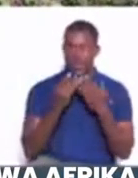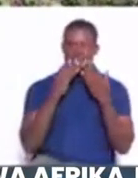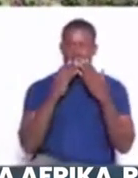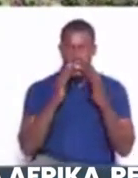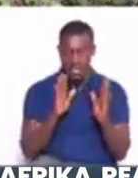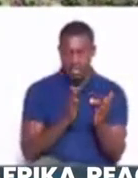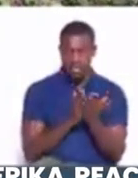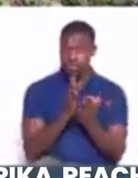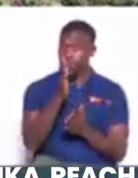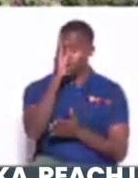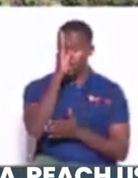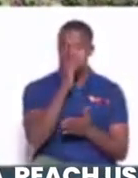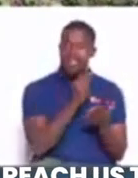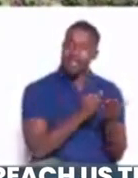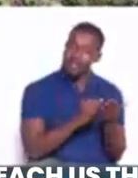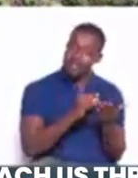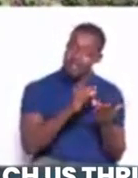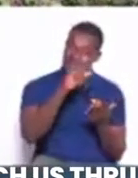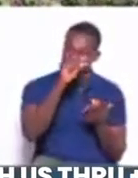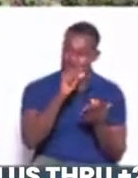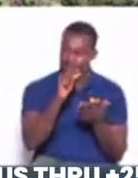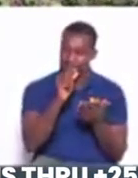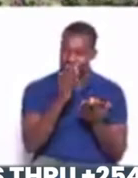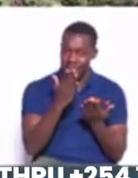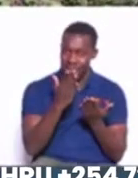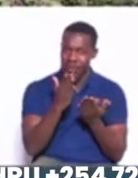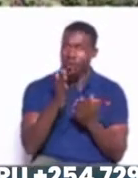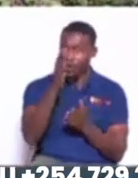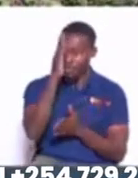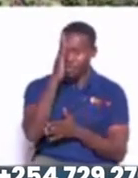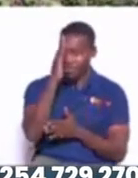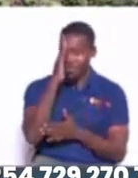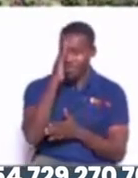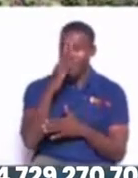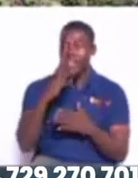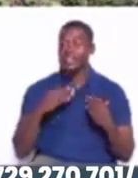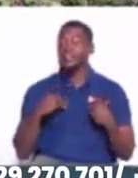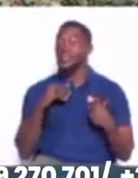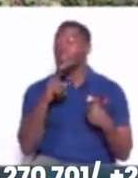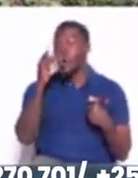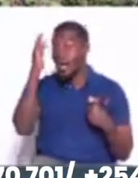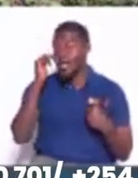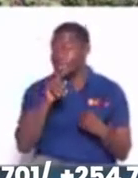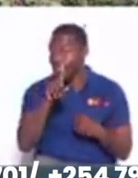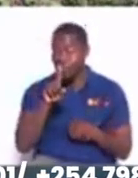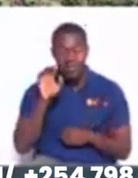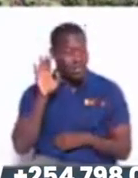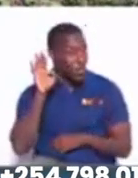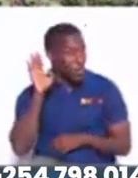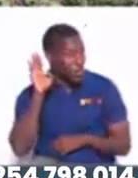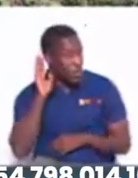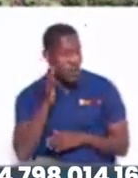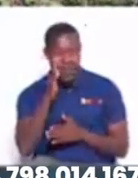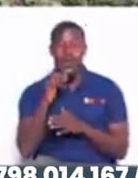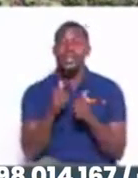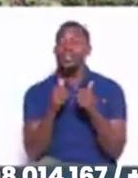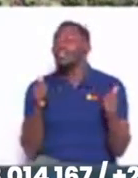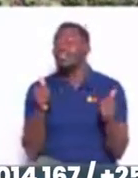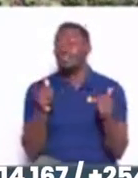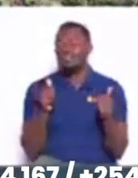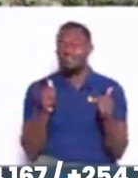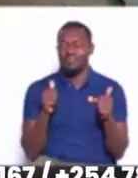led before God to be obedient to his law. No, I obey God, not in order to be